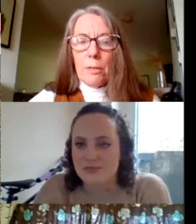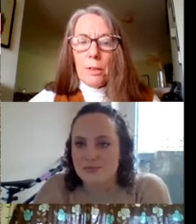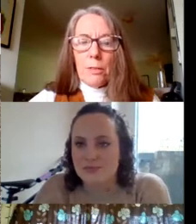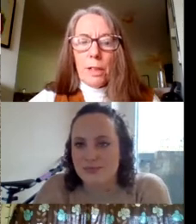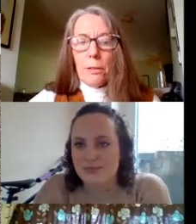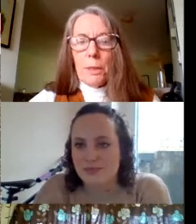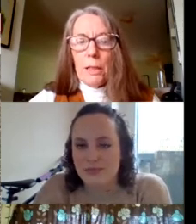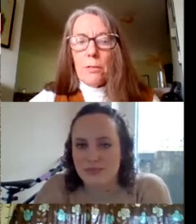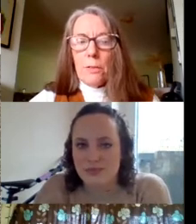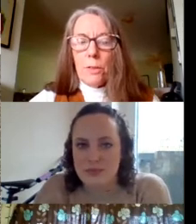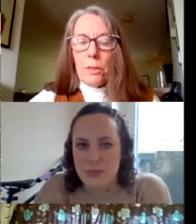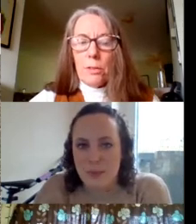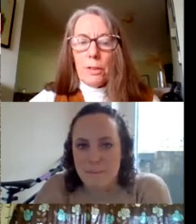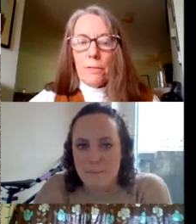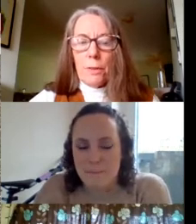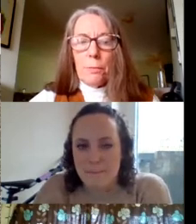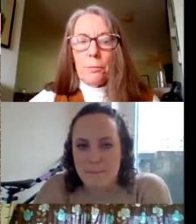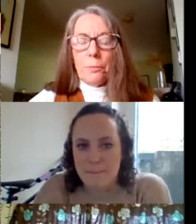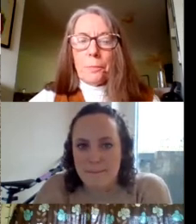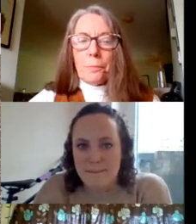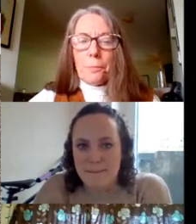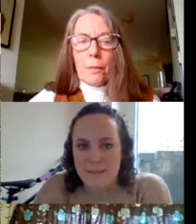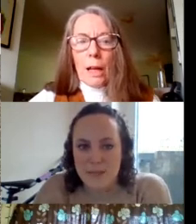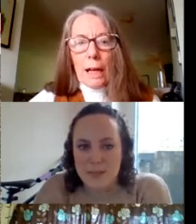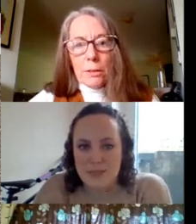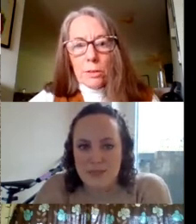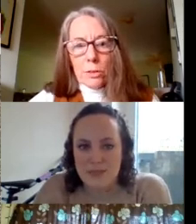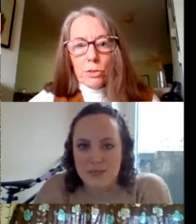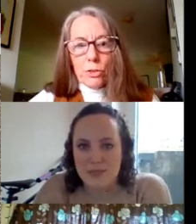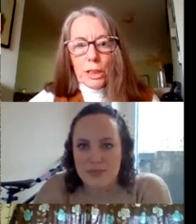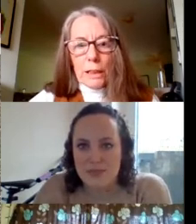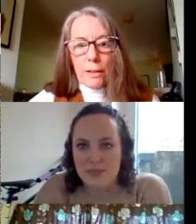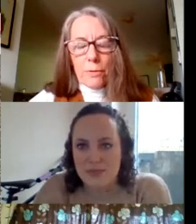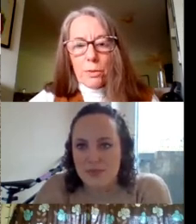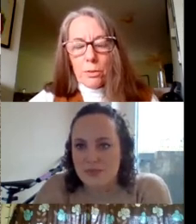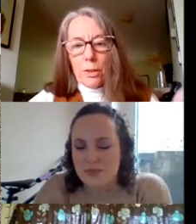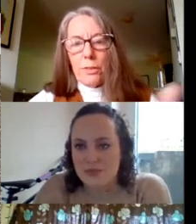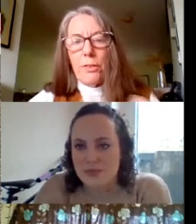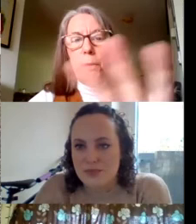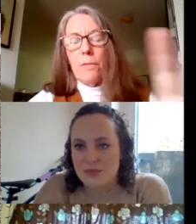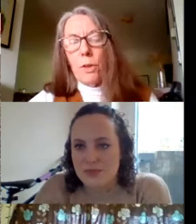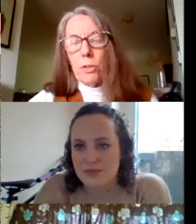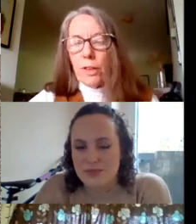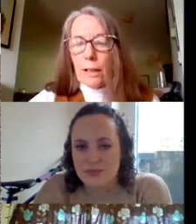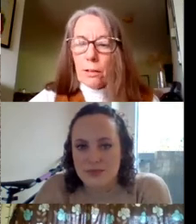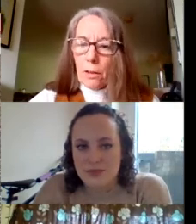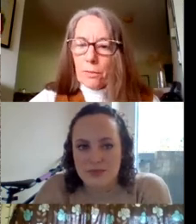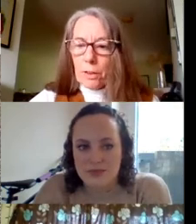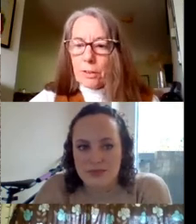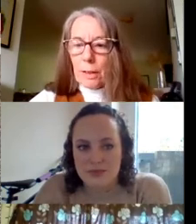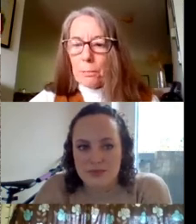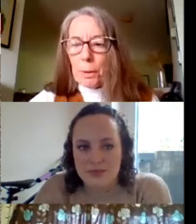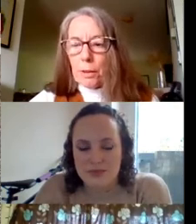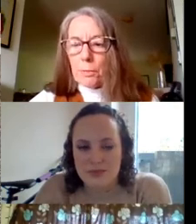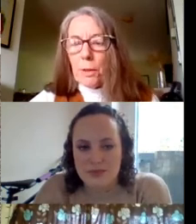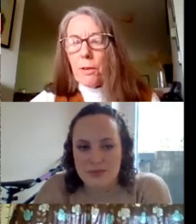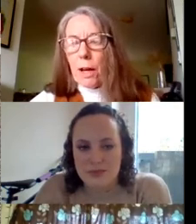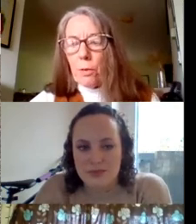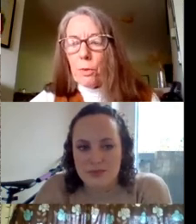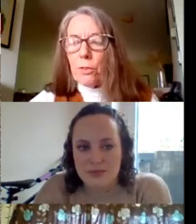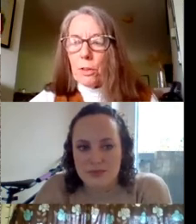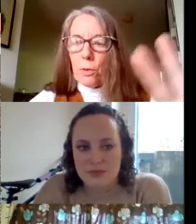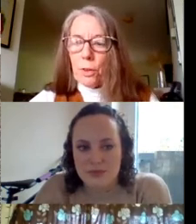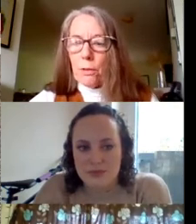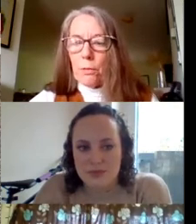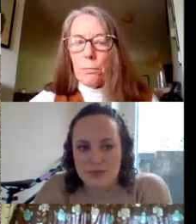came into the asylum in 1837. And she left, as I say, we've got 10 of her samplers, but there